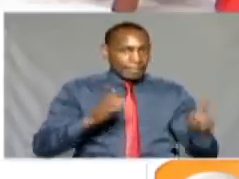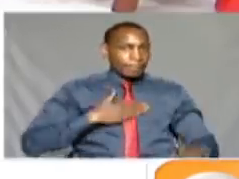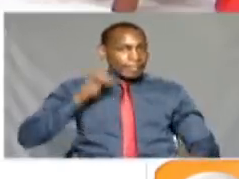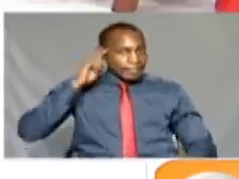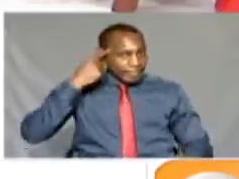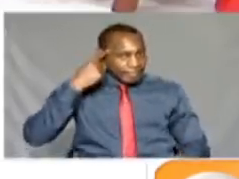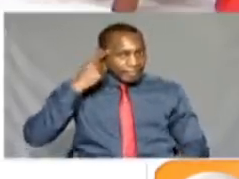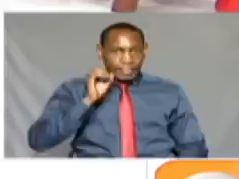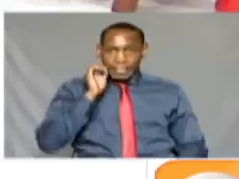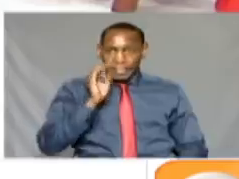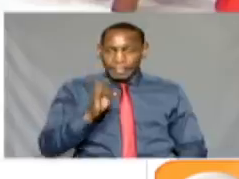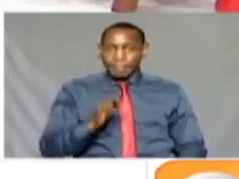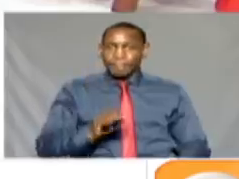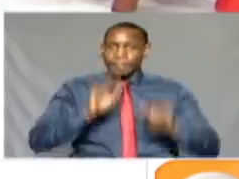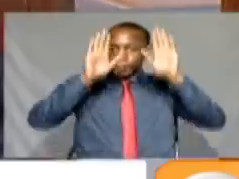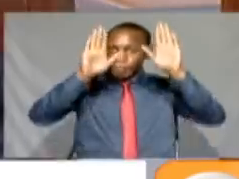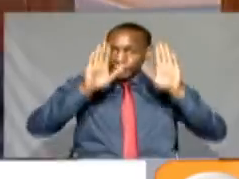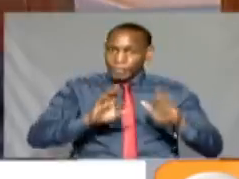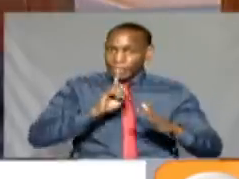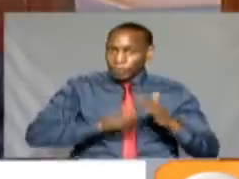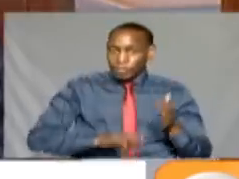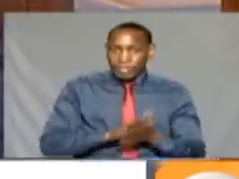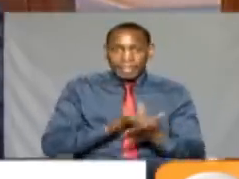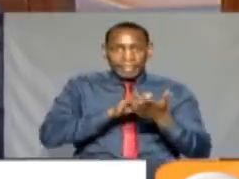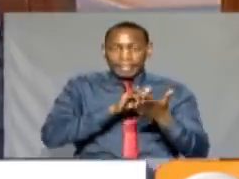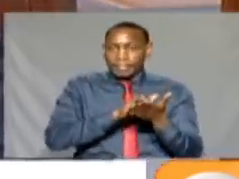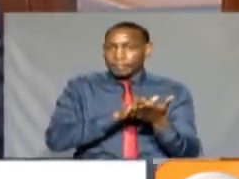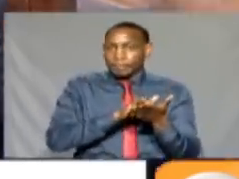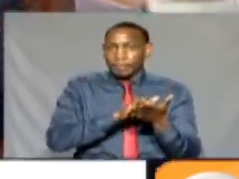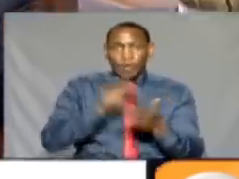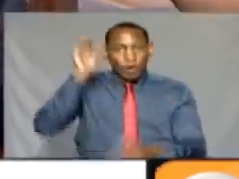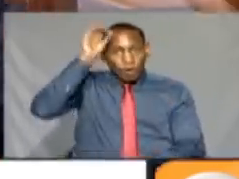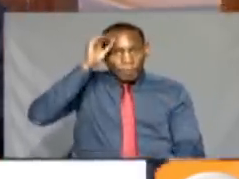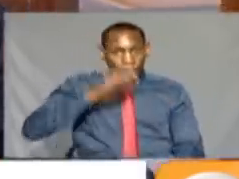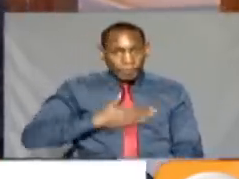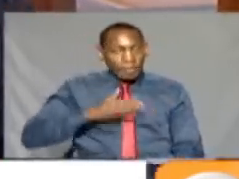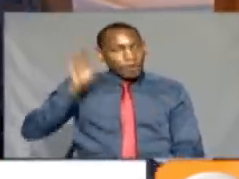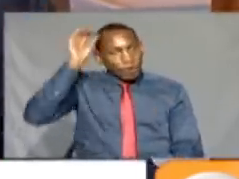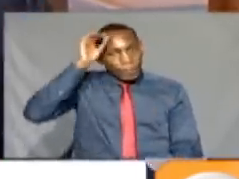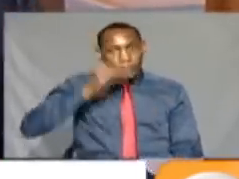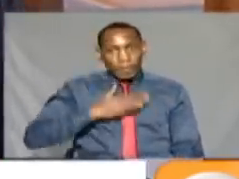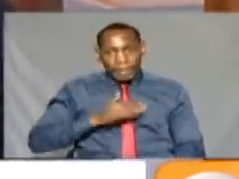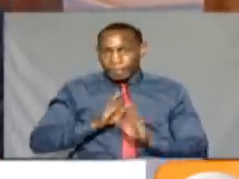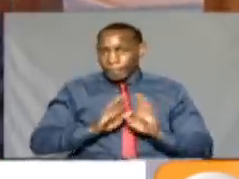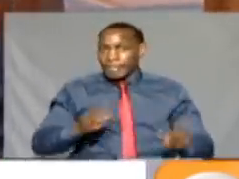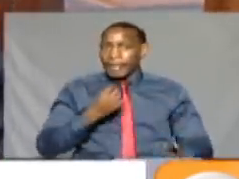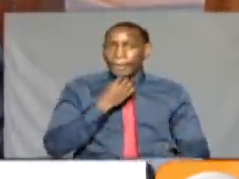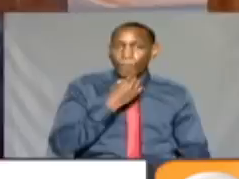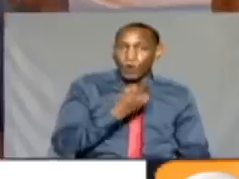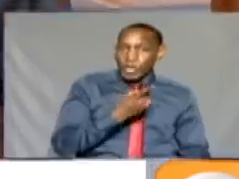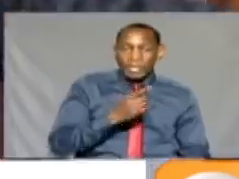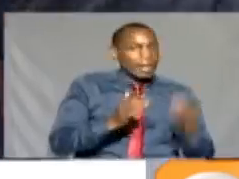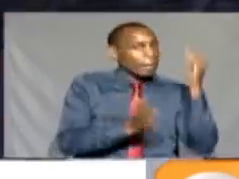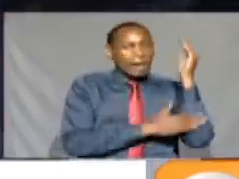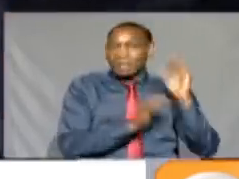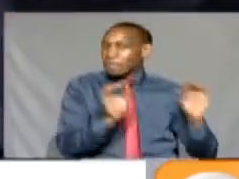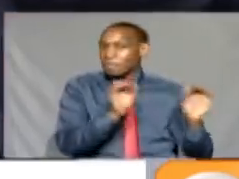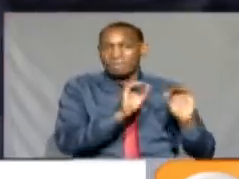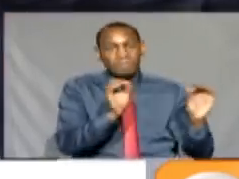Jeff, if there's anything fundamental, yeah, to, in my opinion, and this is my opinion, Moi was not as bad as we